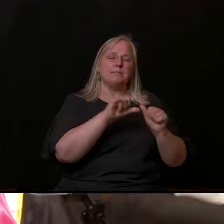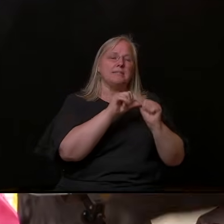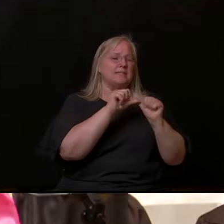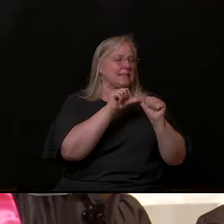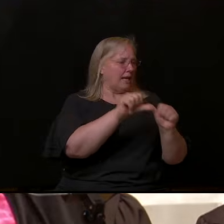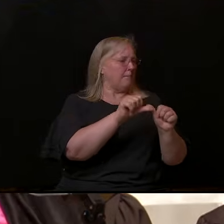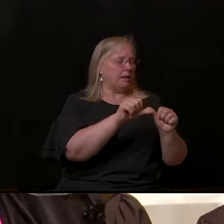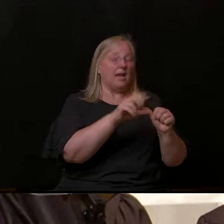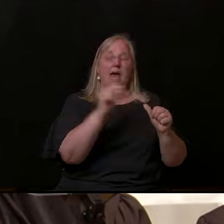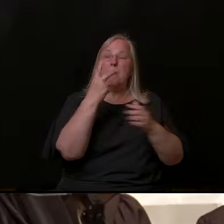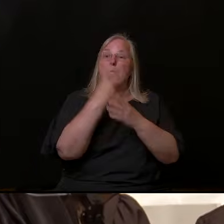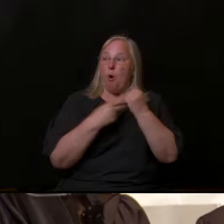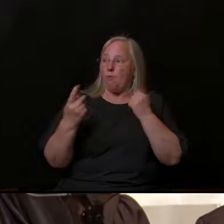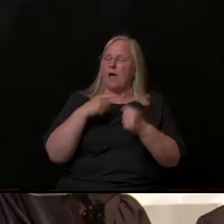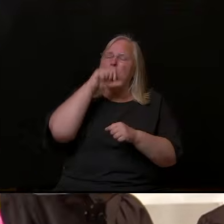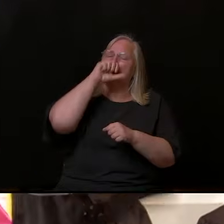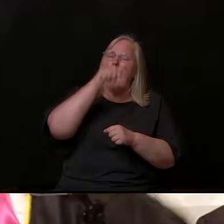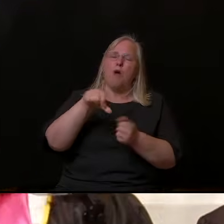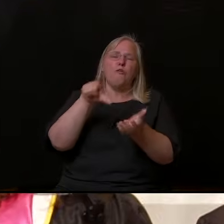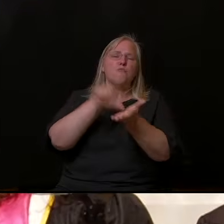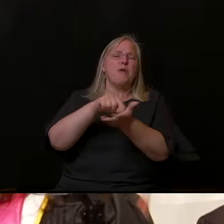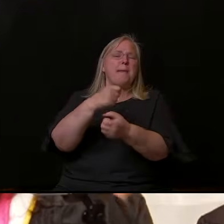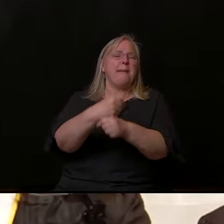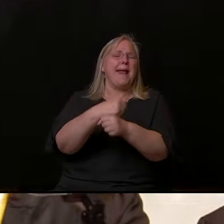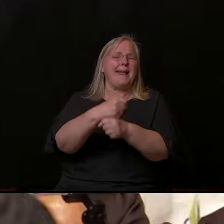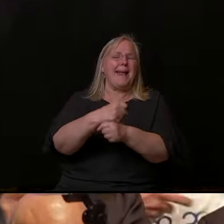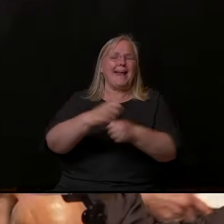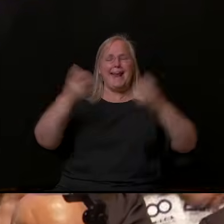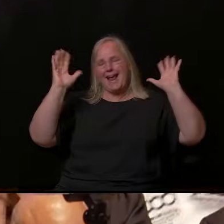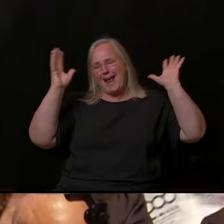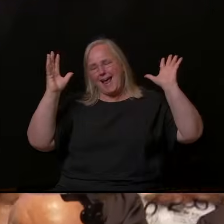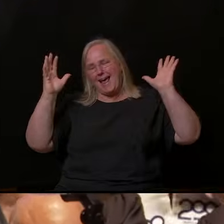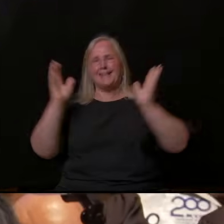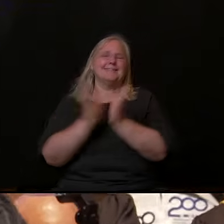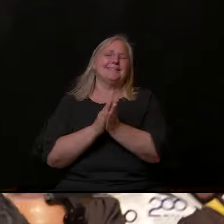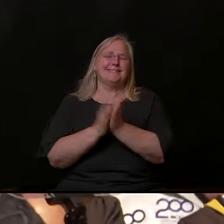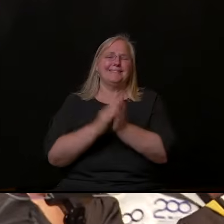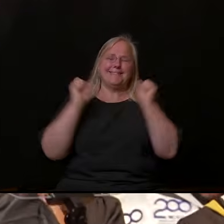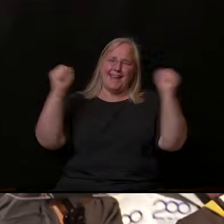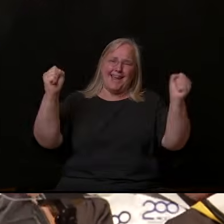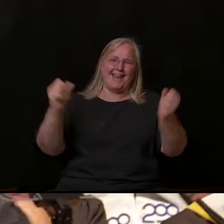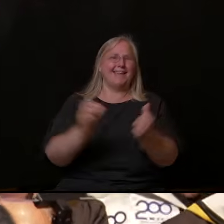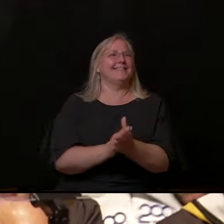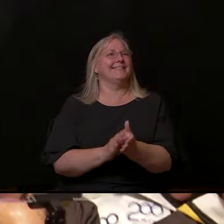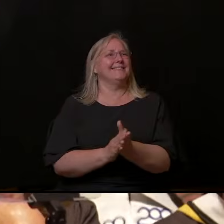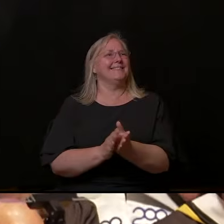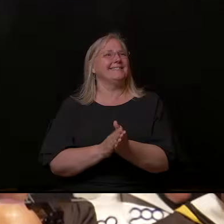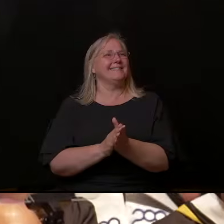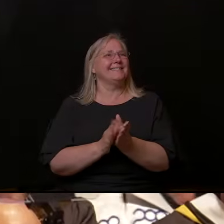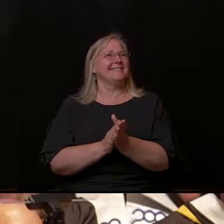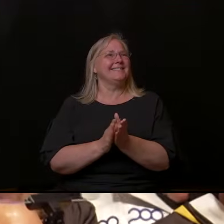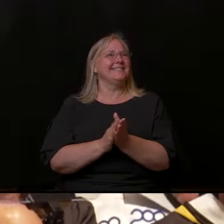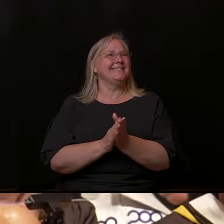we both love printmaking, right?